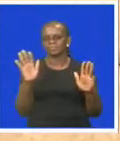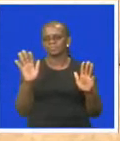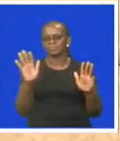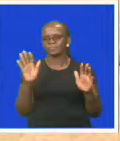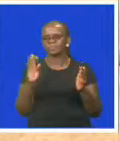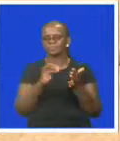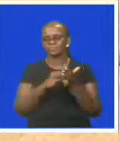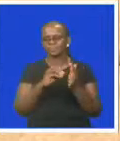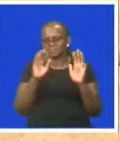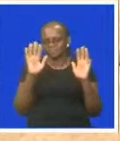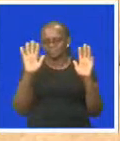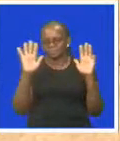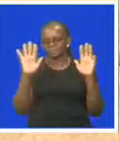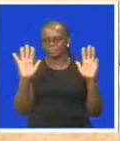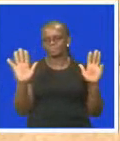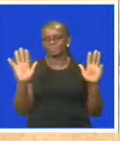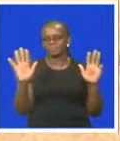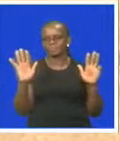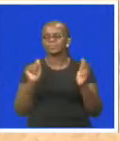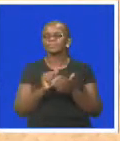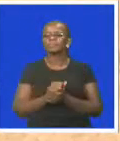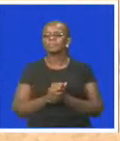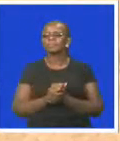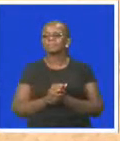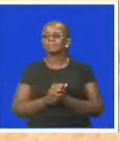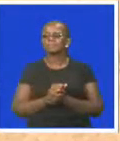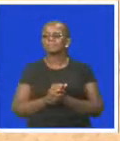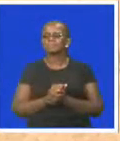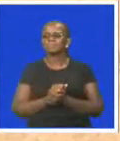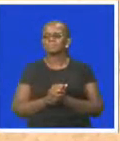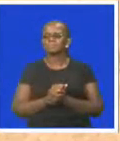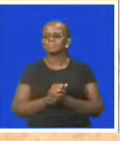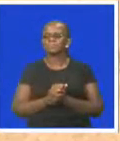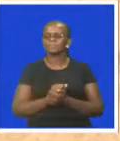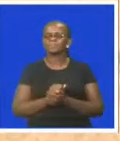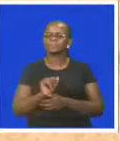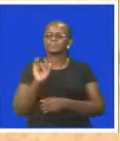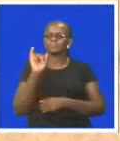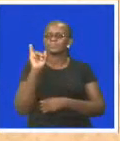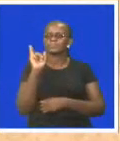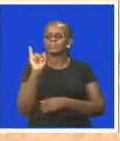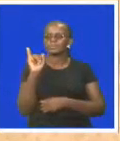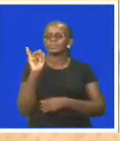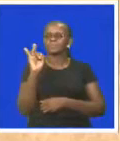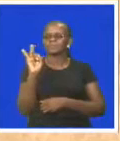1, 2, 3, 4, 5, 6, 7, 8, 9. We've got 9 lollipops. And here, let us count the flowers.